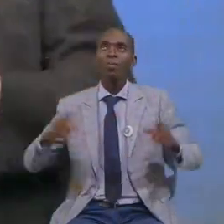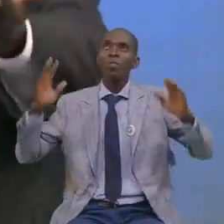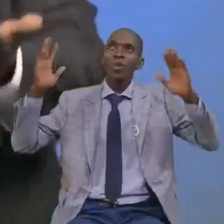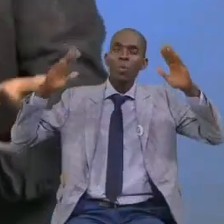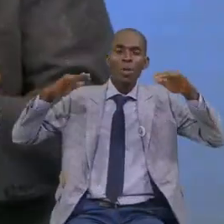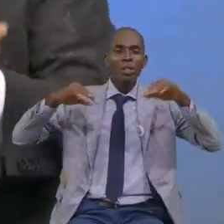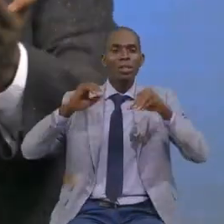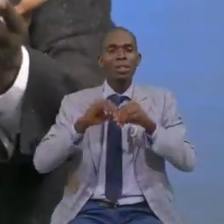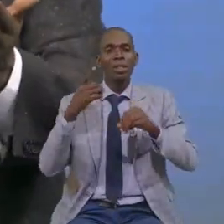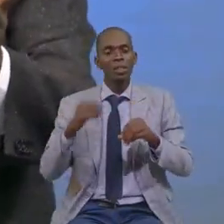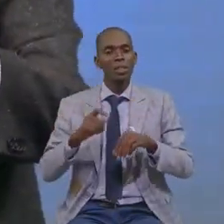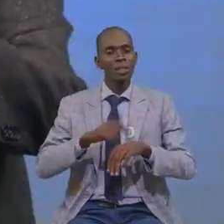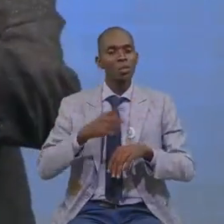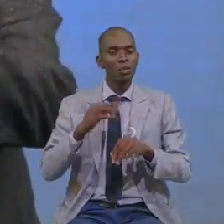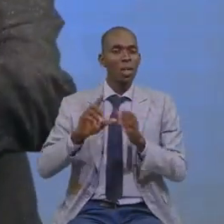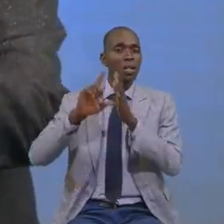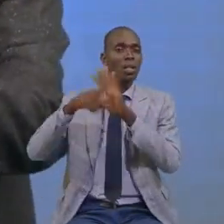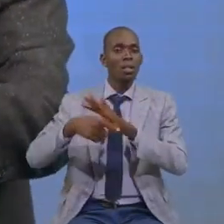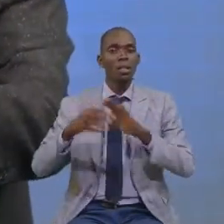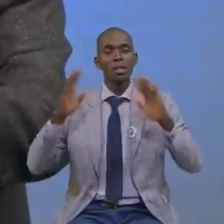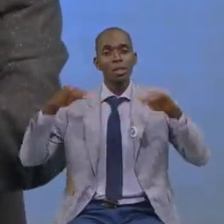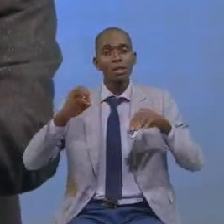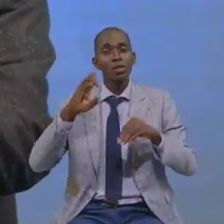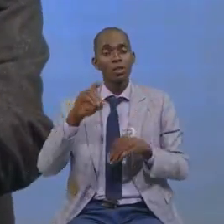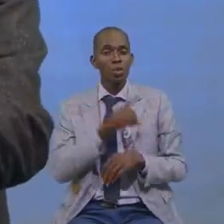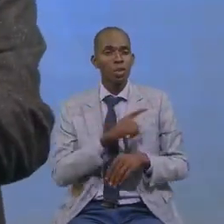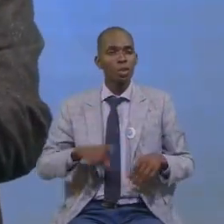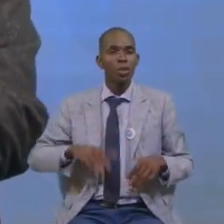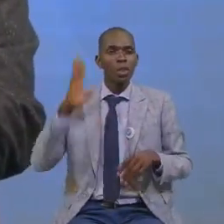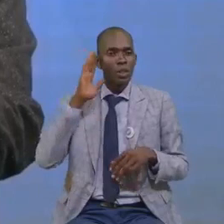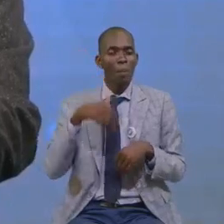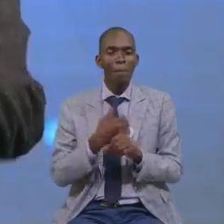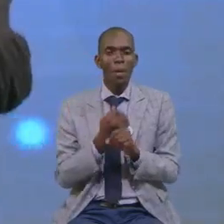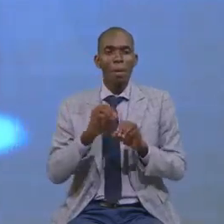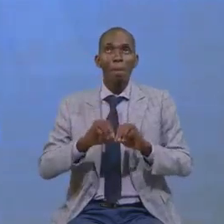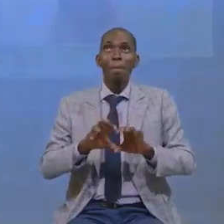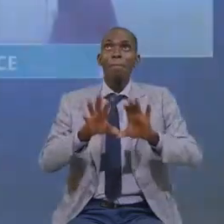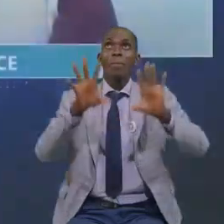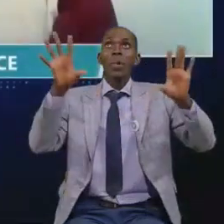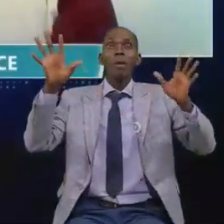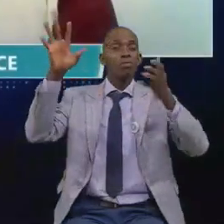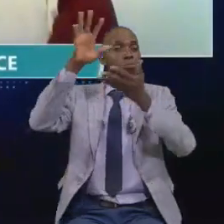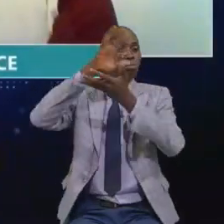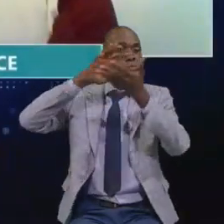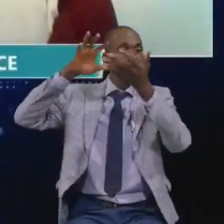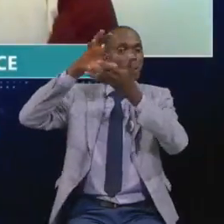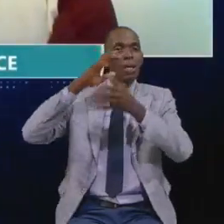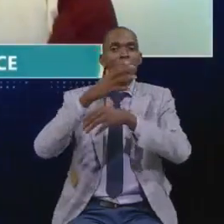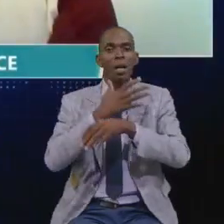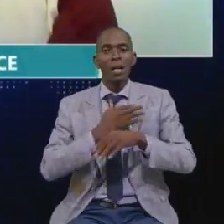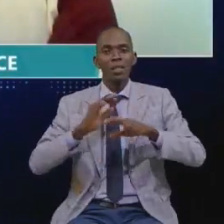of the latter rain, so the Lord shall make bright clouds and give